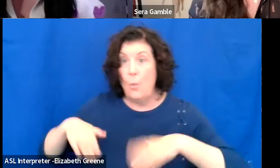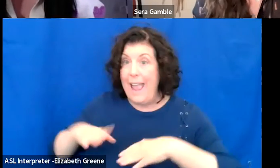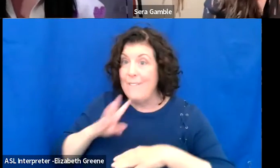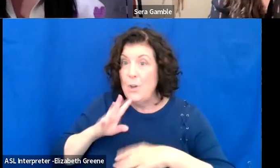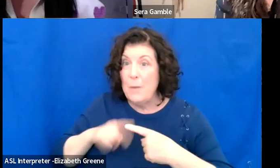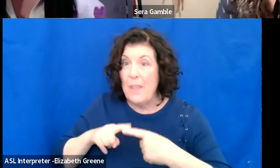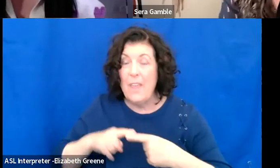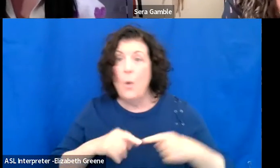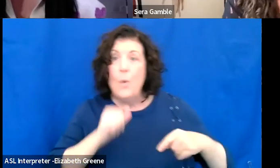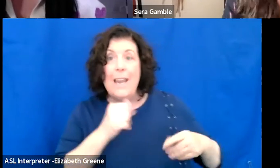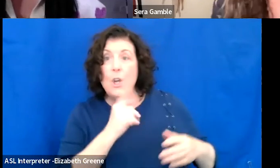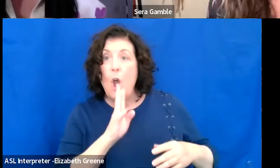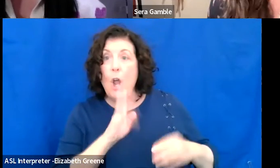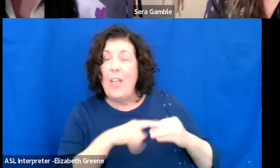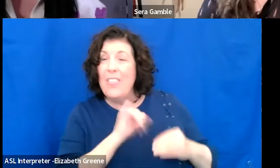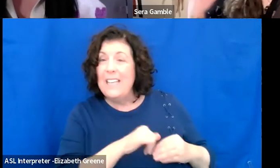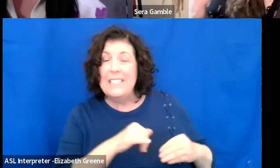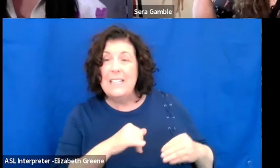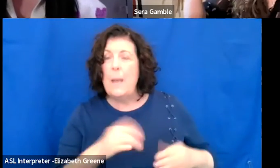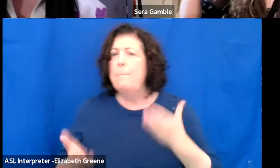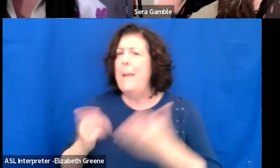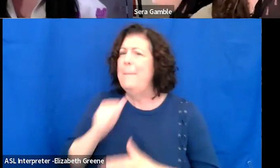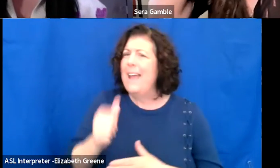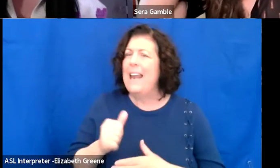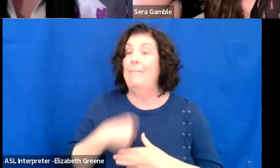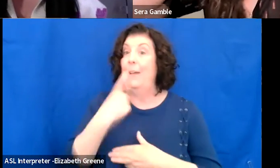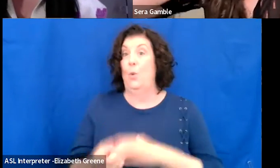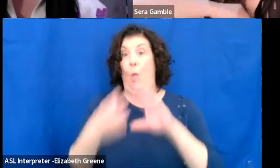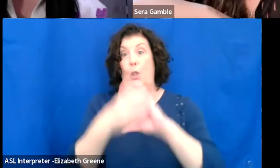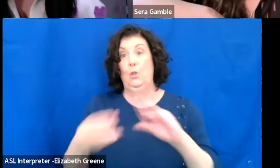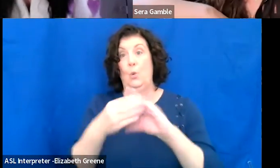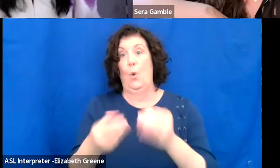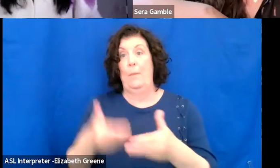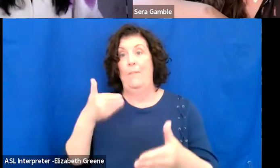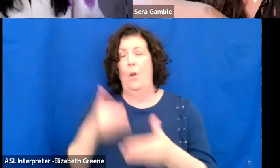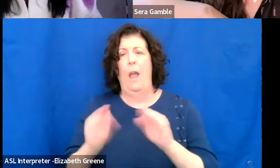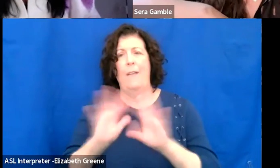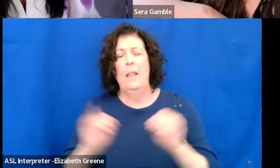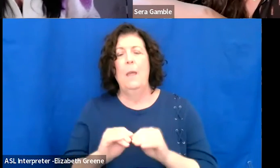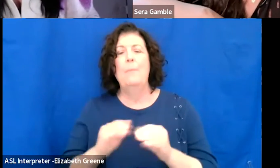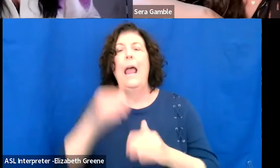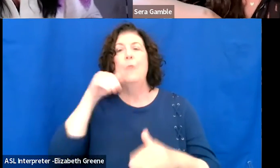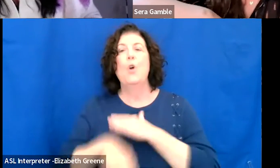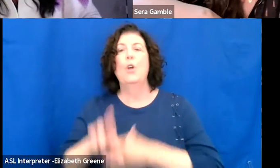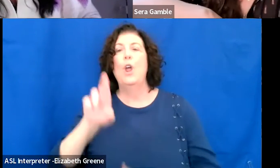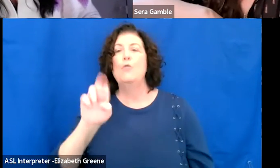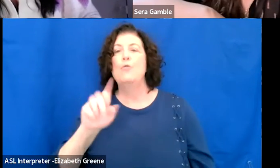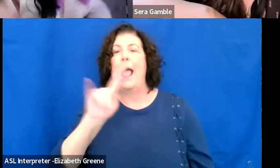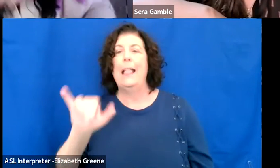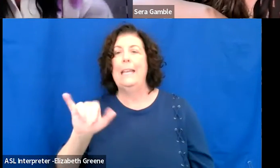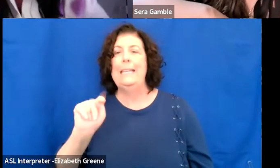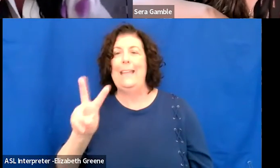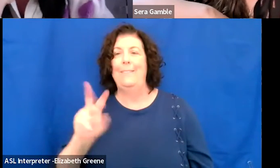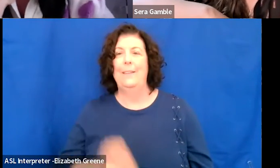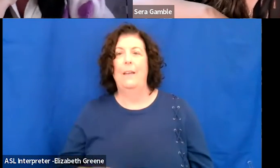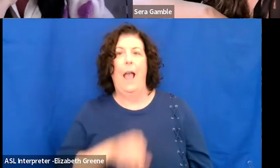about this? Have we not talked about this? Maybe not. I told the story before, obviously. But yeah, I broke in on reality TV.